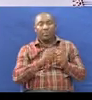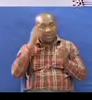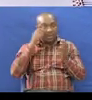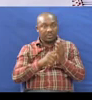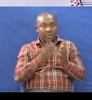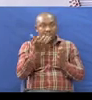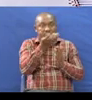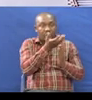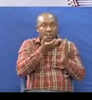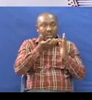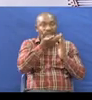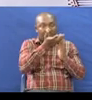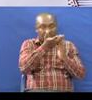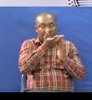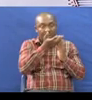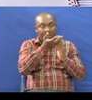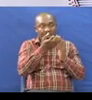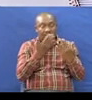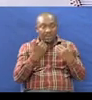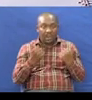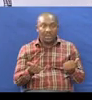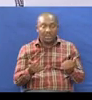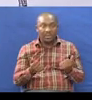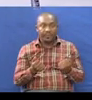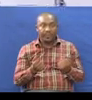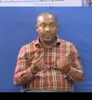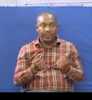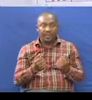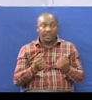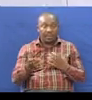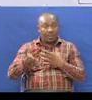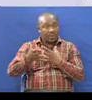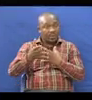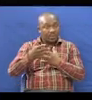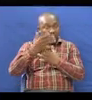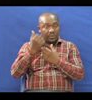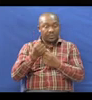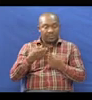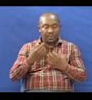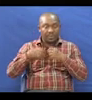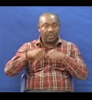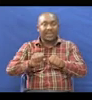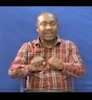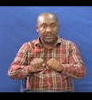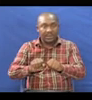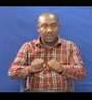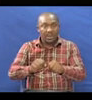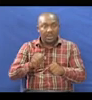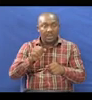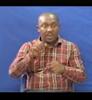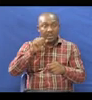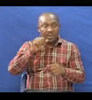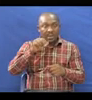societies practice Nyarubanja on the west side of Lake Victoria. The second form is